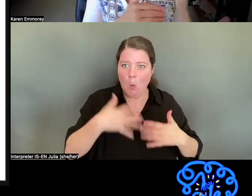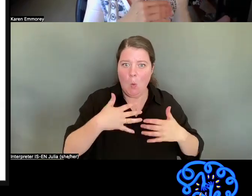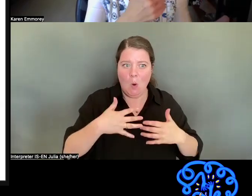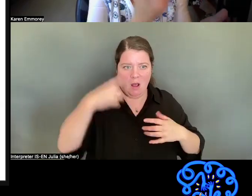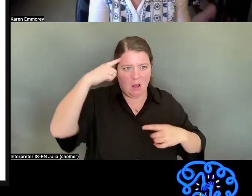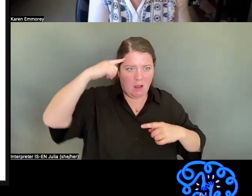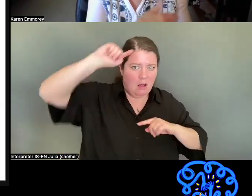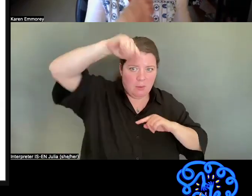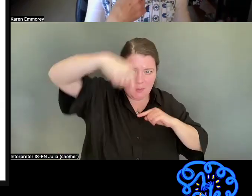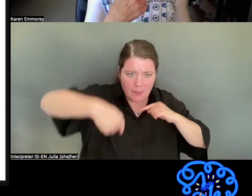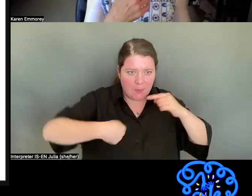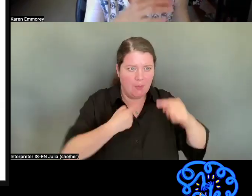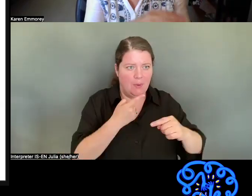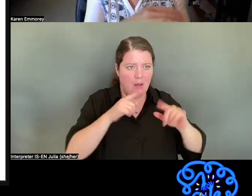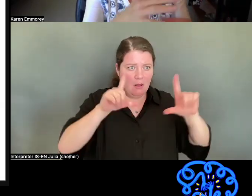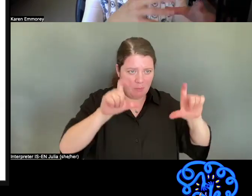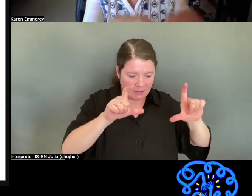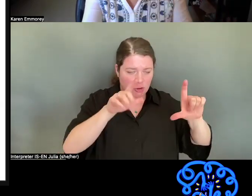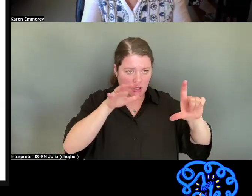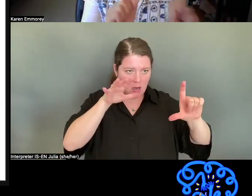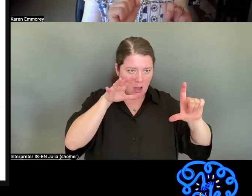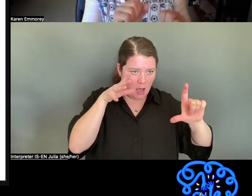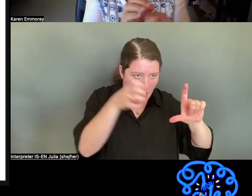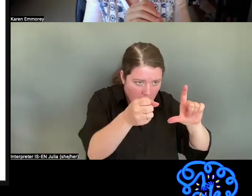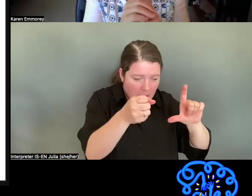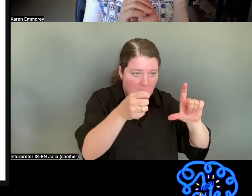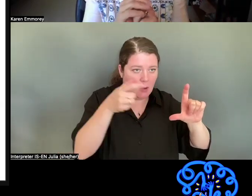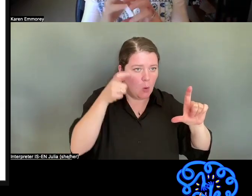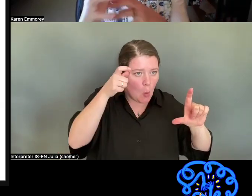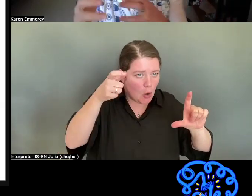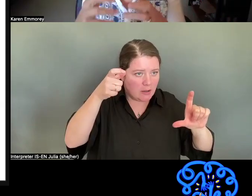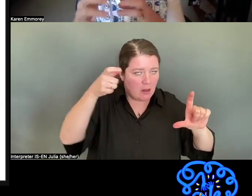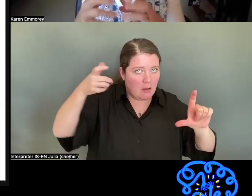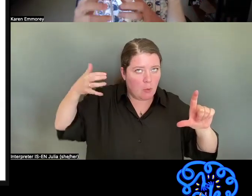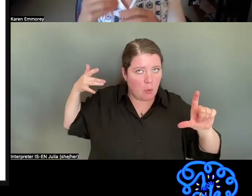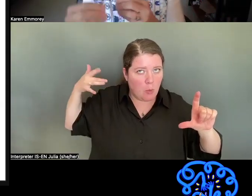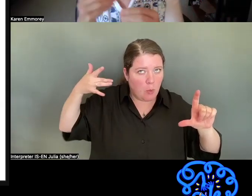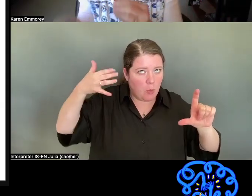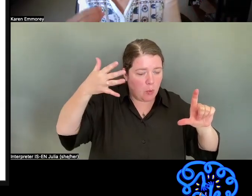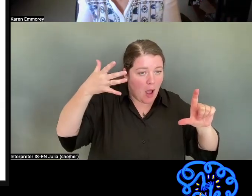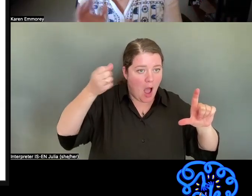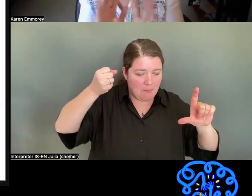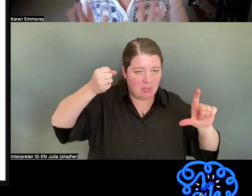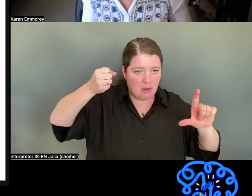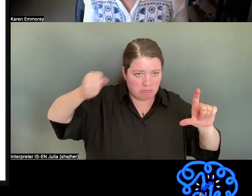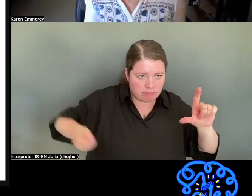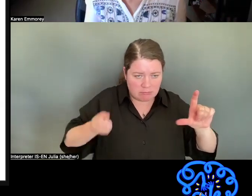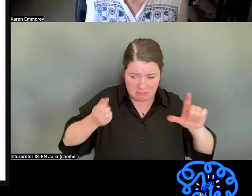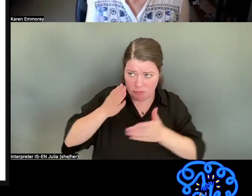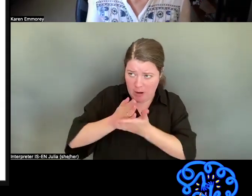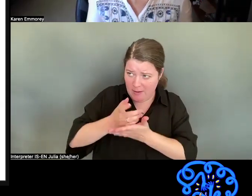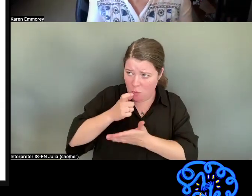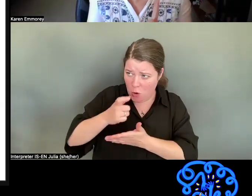right? So there's recognize the picture, retrieving the word, making a decision about whether this is the right word, all of